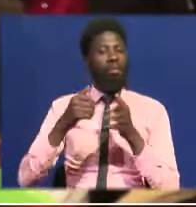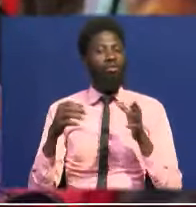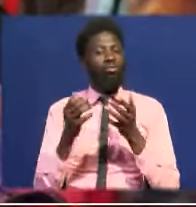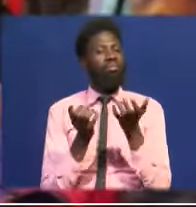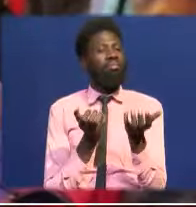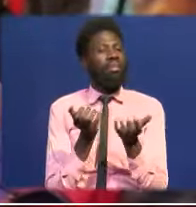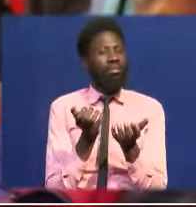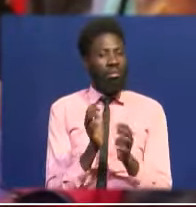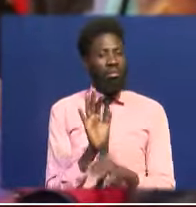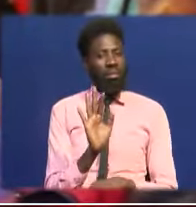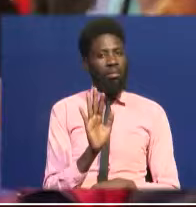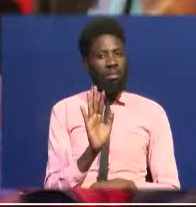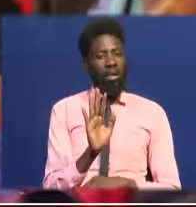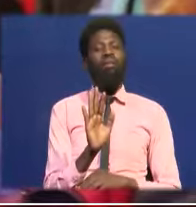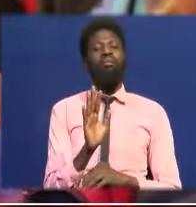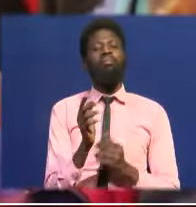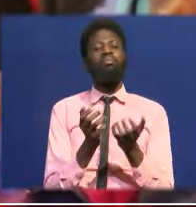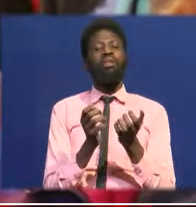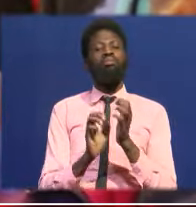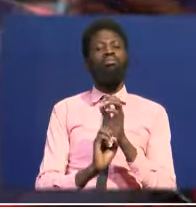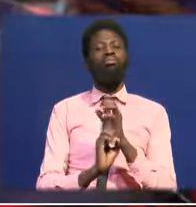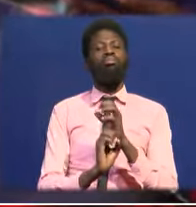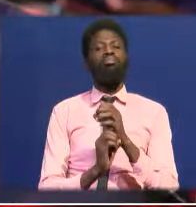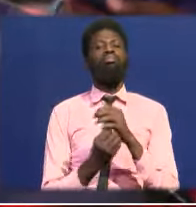boost economic growth in the country.